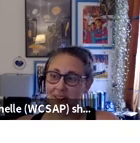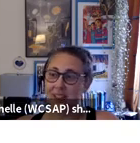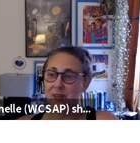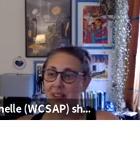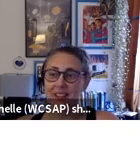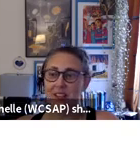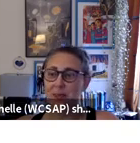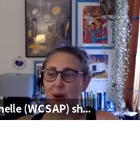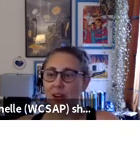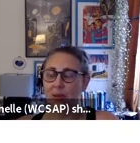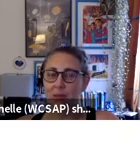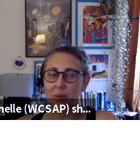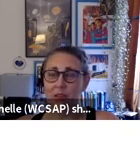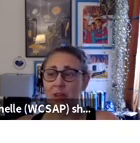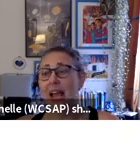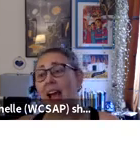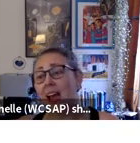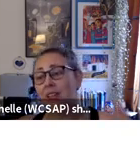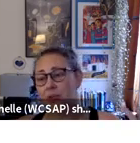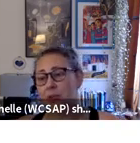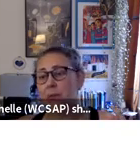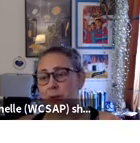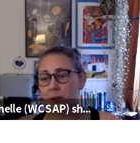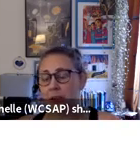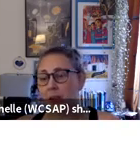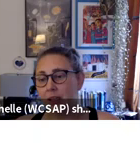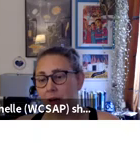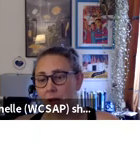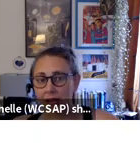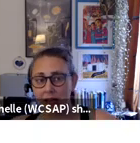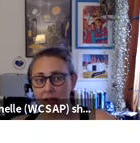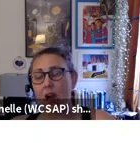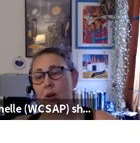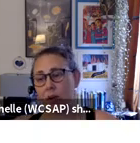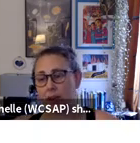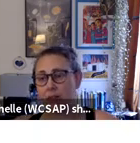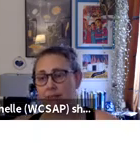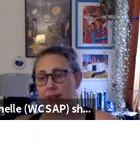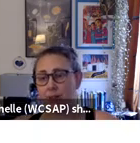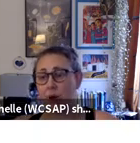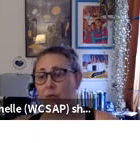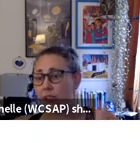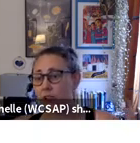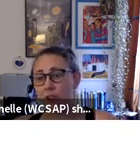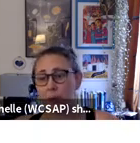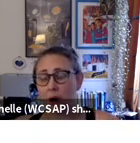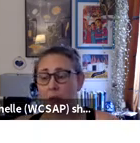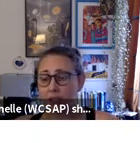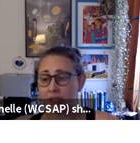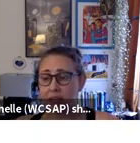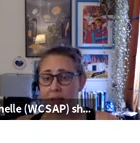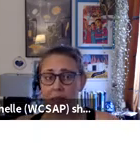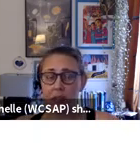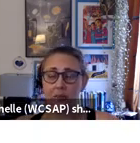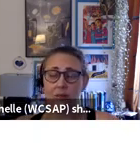yeah, so that's real. And that's just part of what we do. And having those people that we can talk with, hopefully usually from our